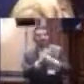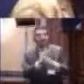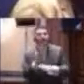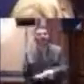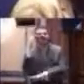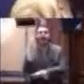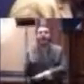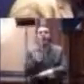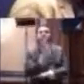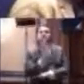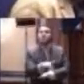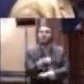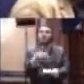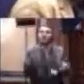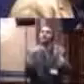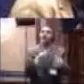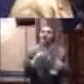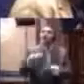is my time up?